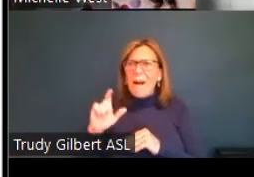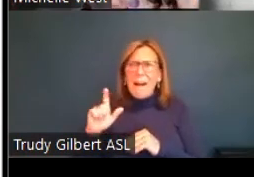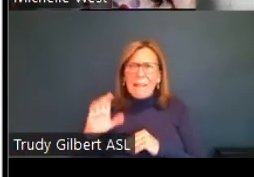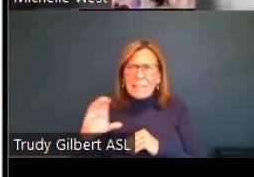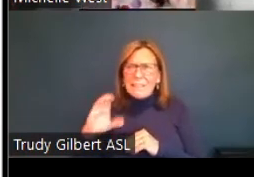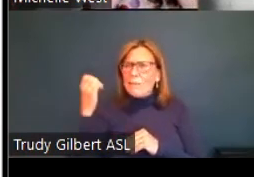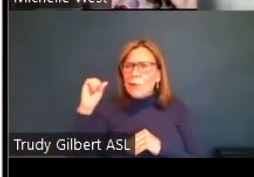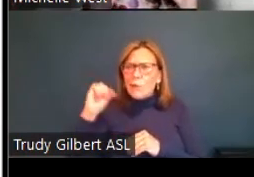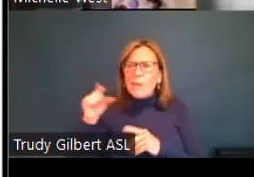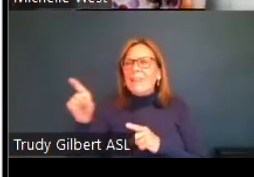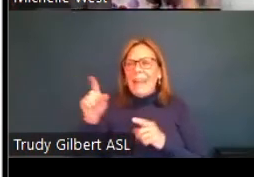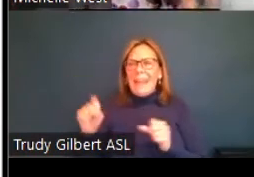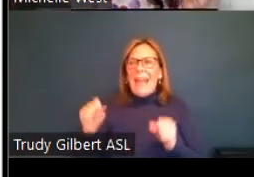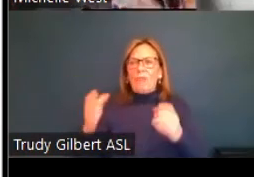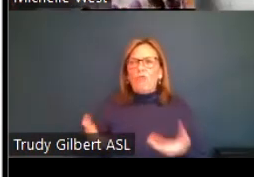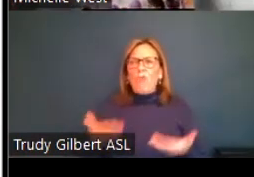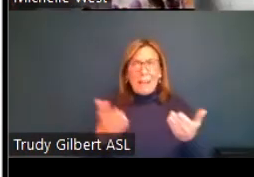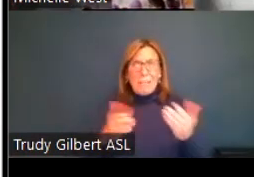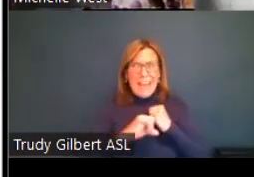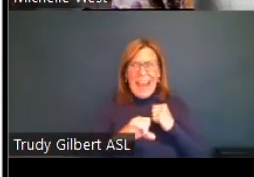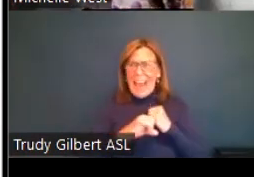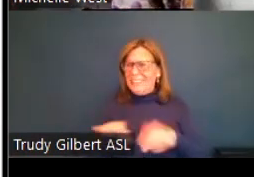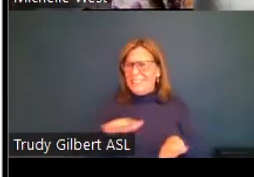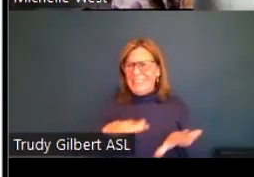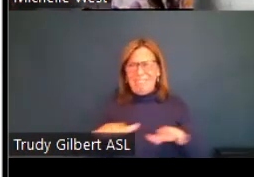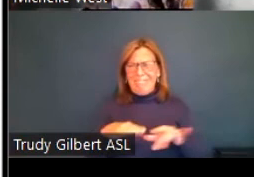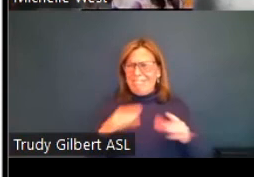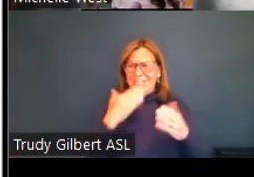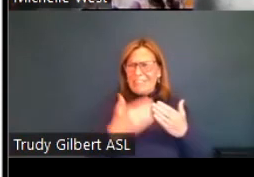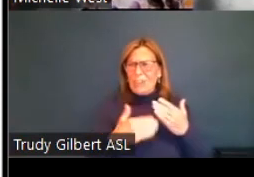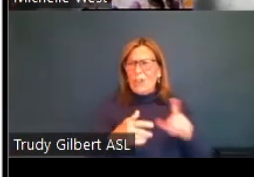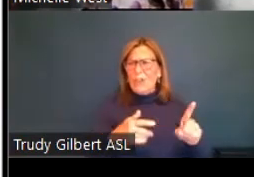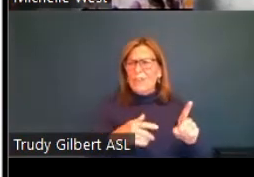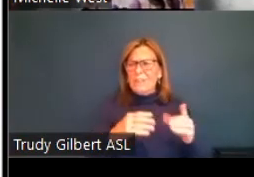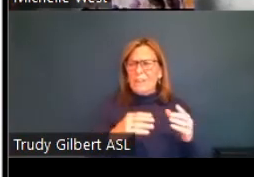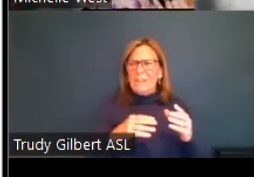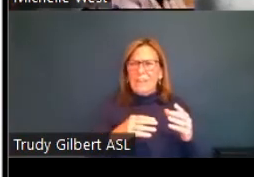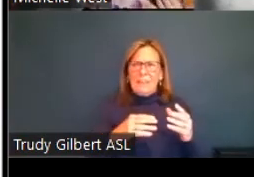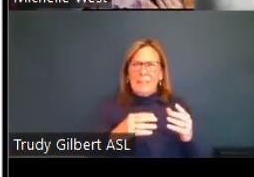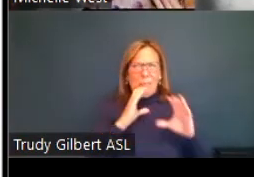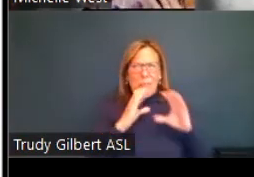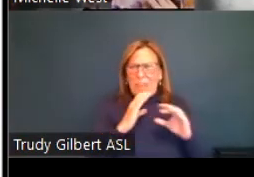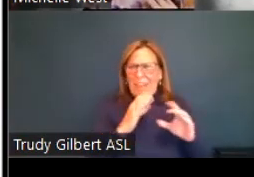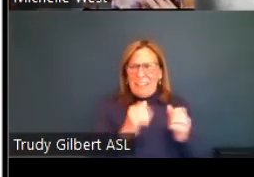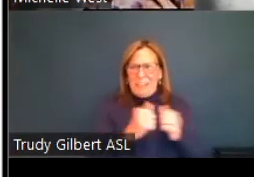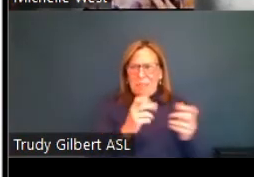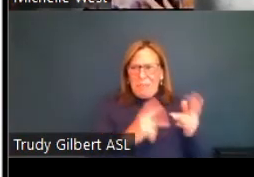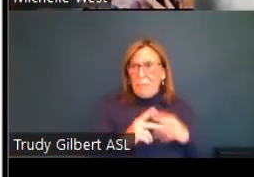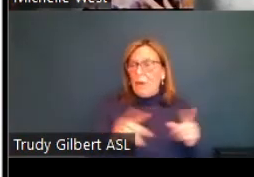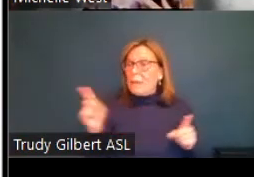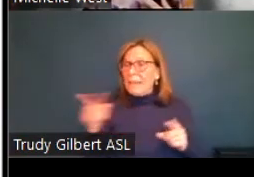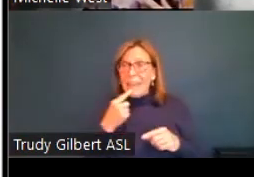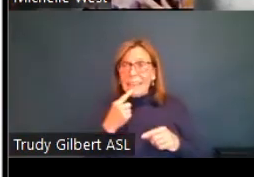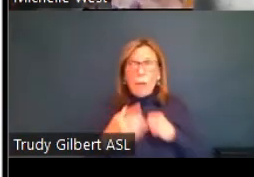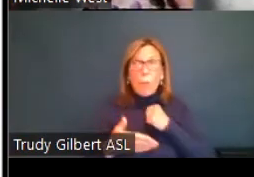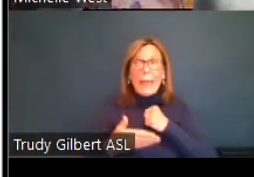recommend certain ads that aren't going to communicate. Like if they say, hey, tell people you help people with disabilities. First of all, we don't help, we walk alongside. And second of all,